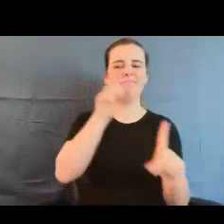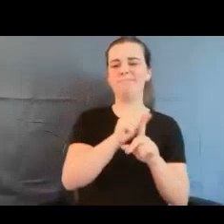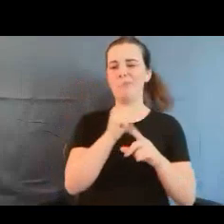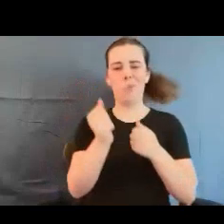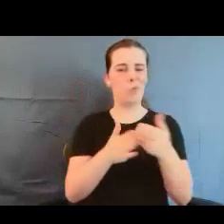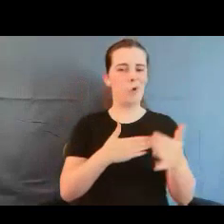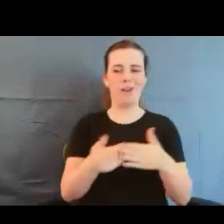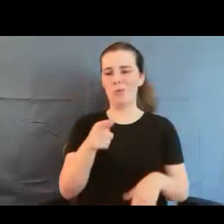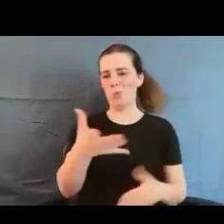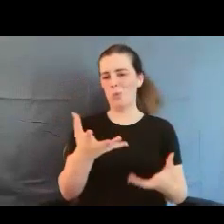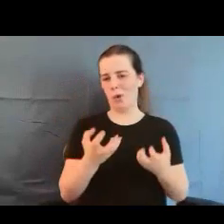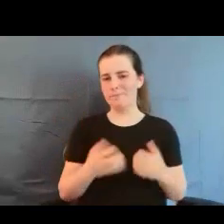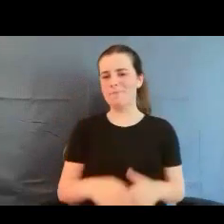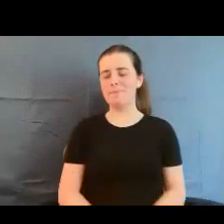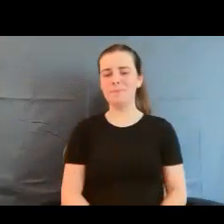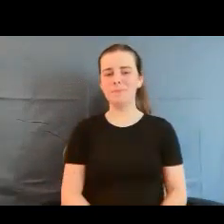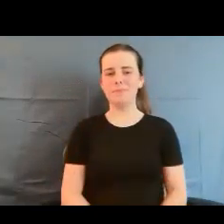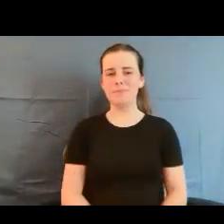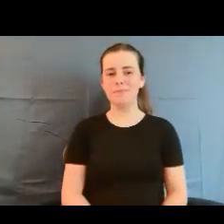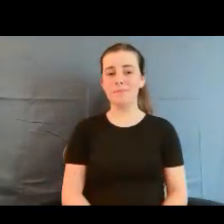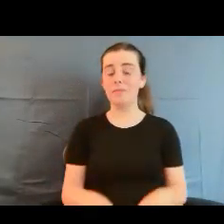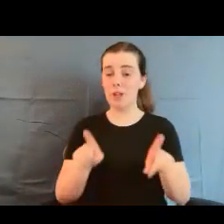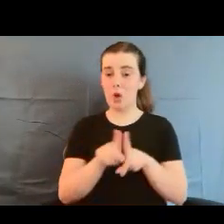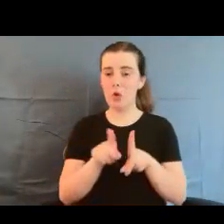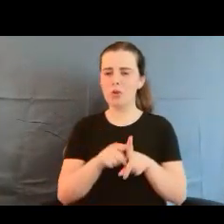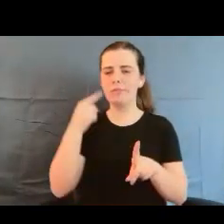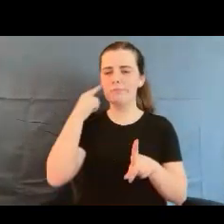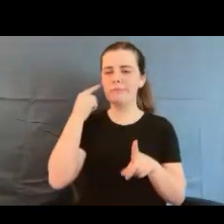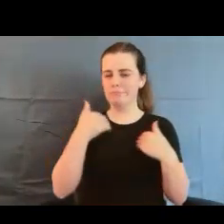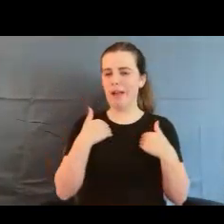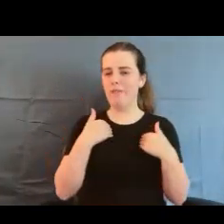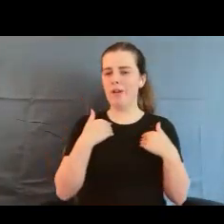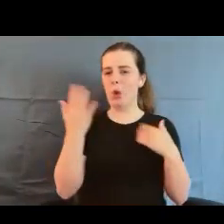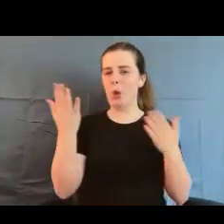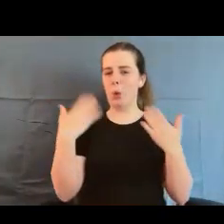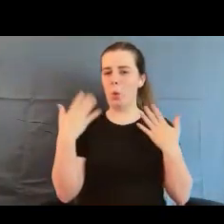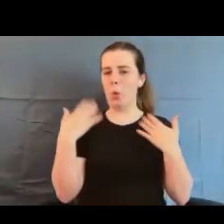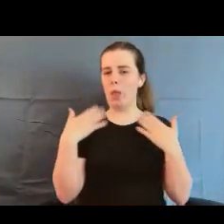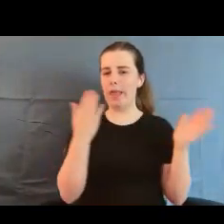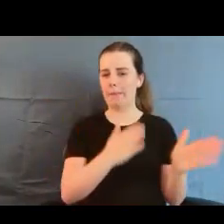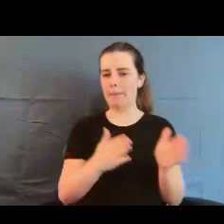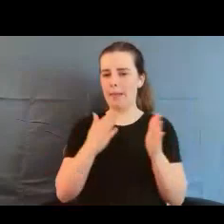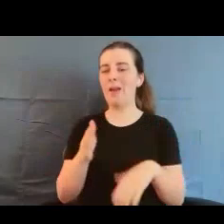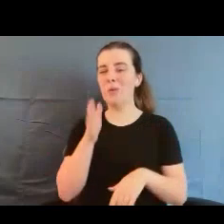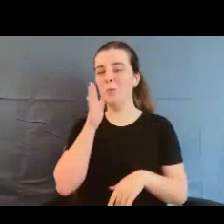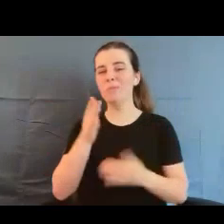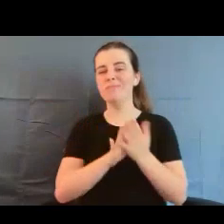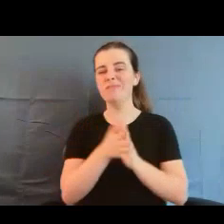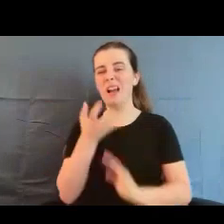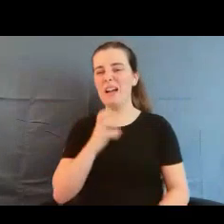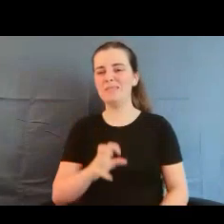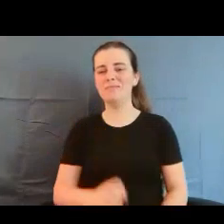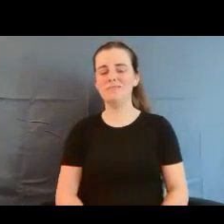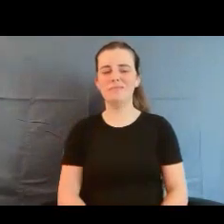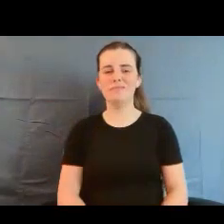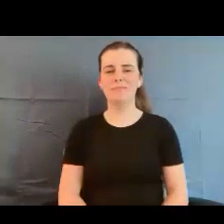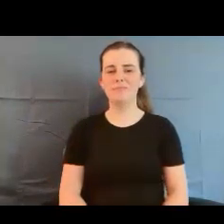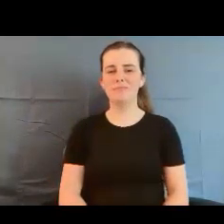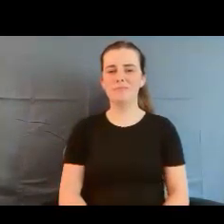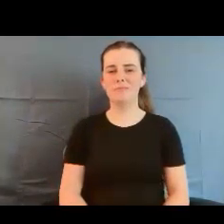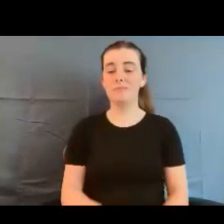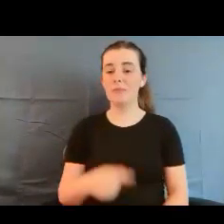course. Also, think about a cooling plan just because I do think it can get a little bit of hot and exposed out there. And then I